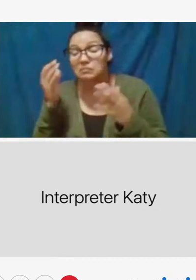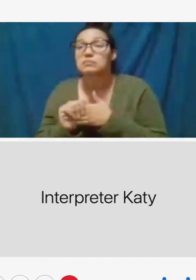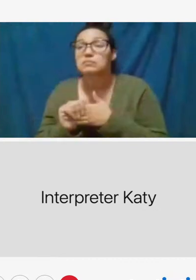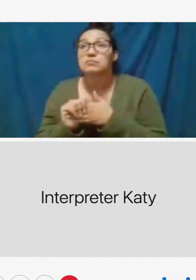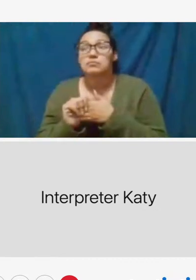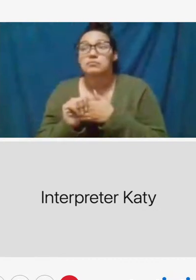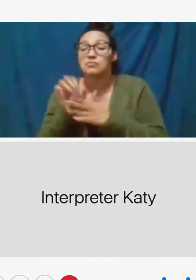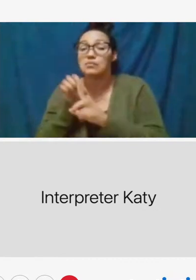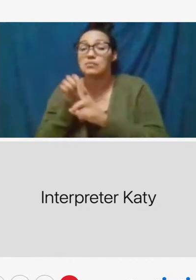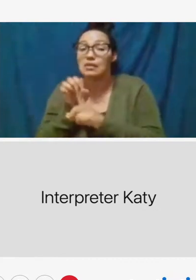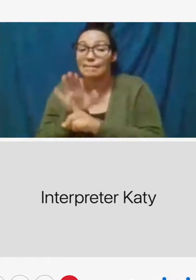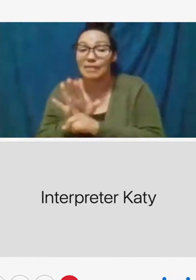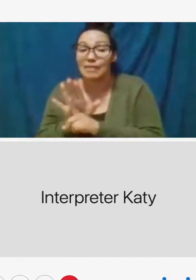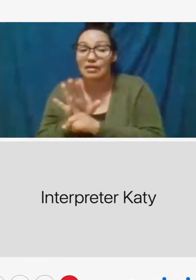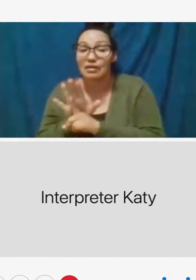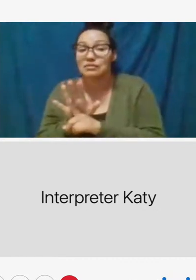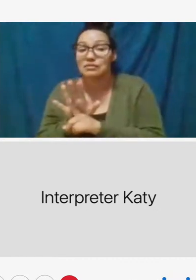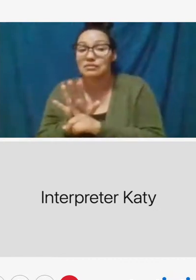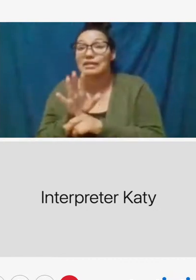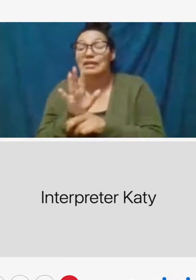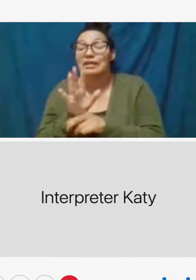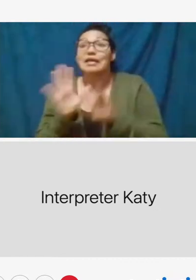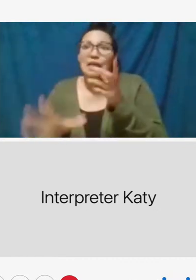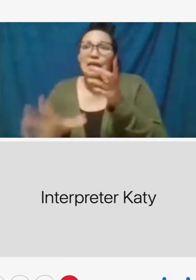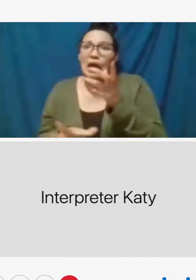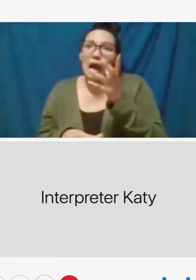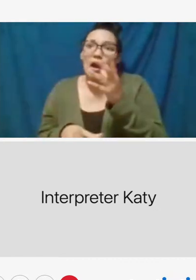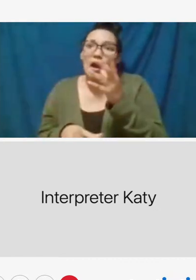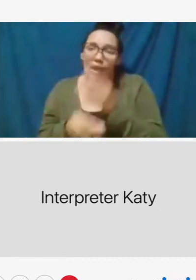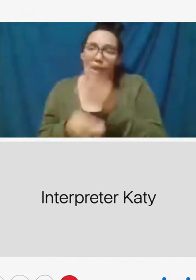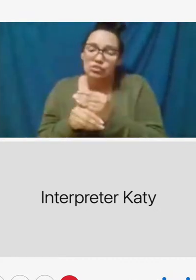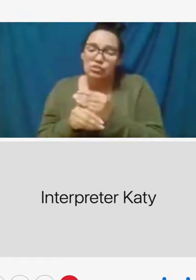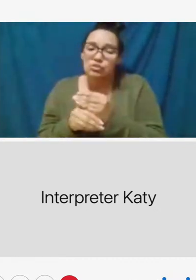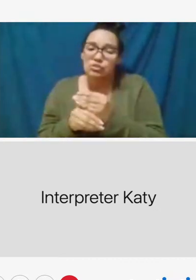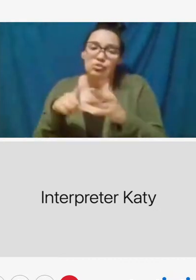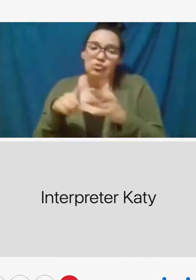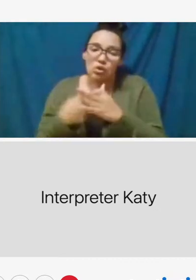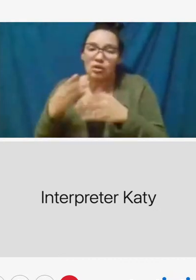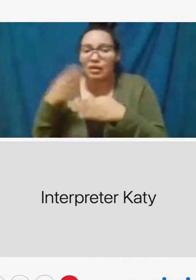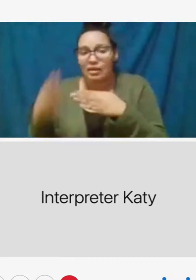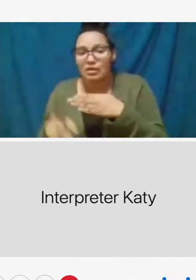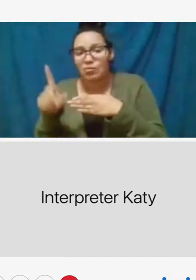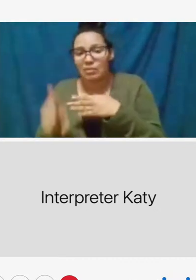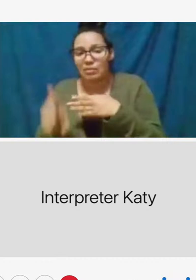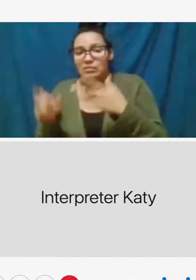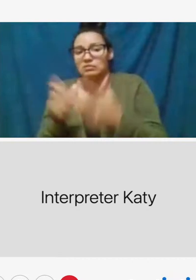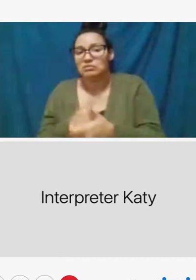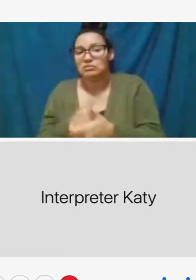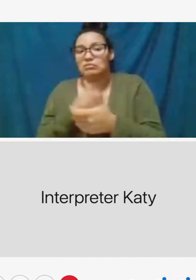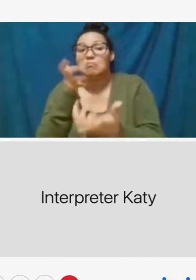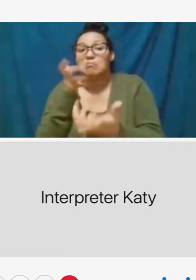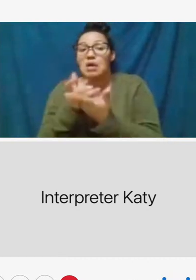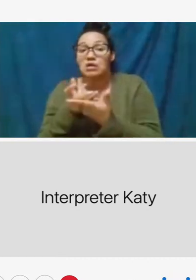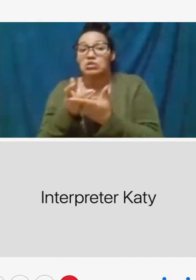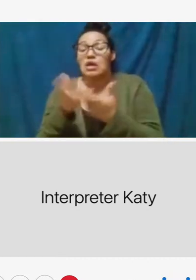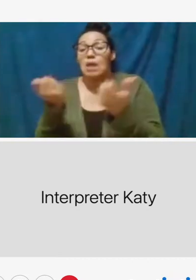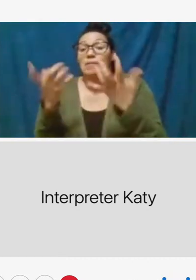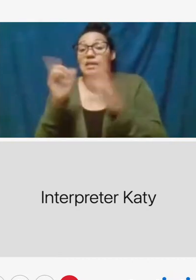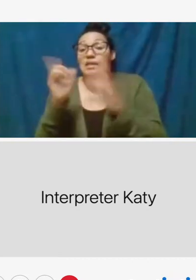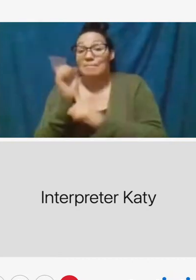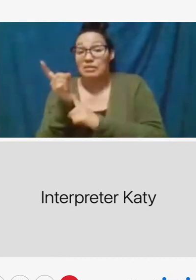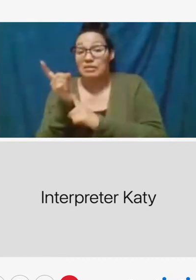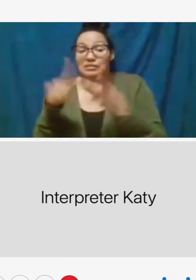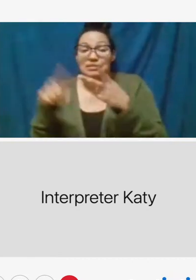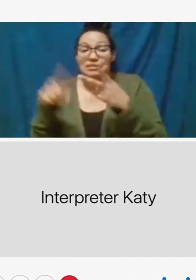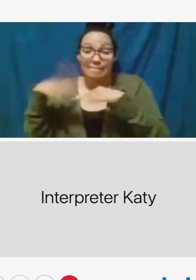addition to start and end times we know that we must comply with the required instructional minutes we looked at minimum day our committee discussed how this